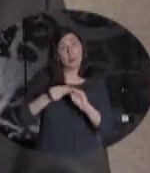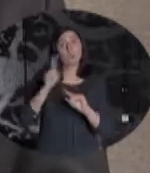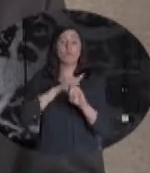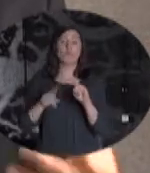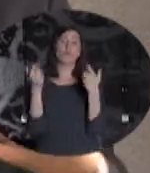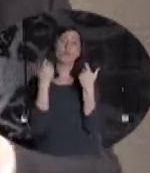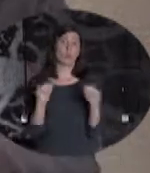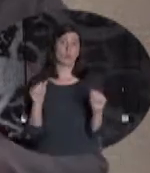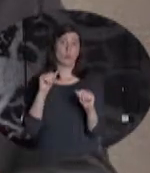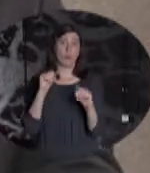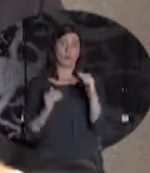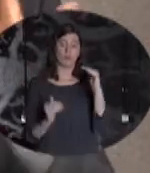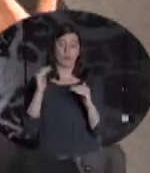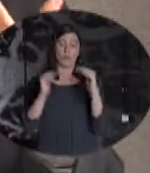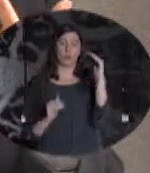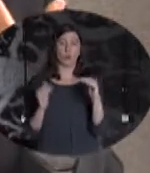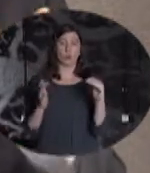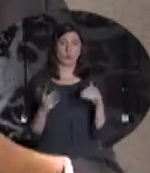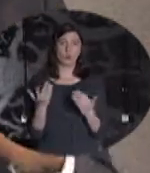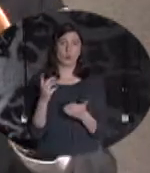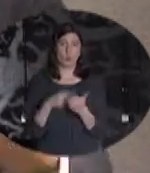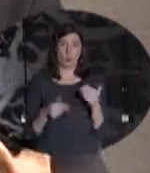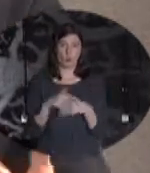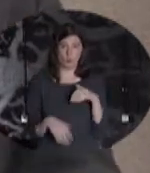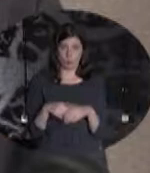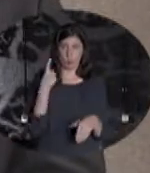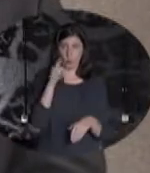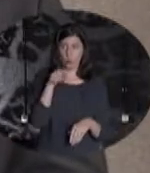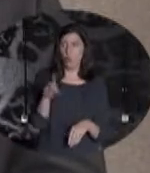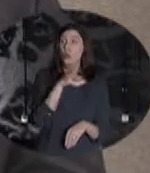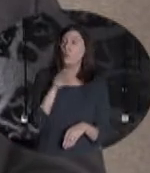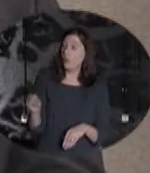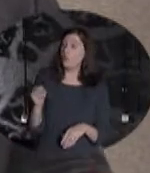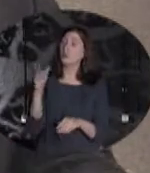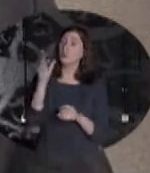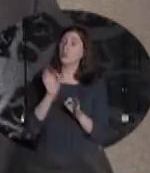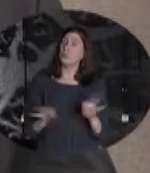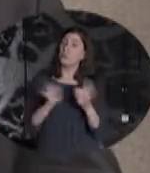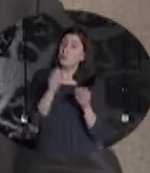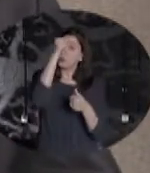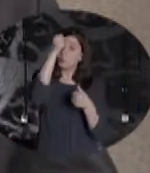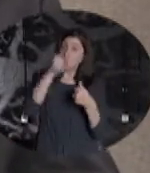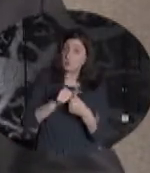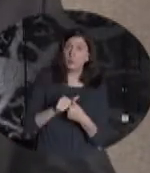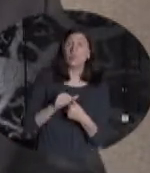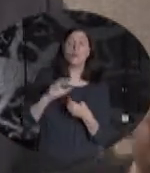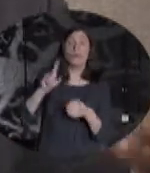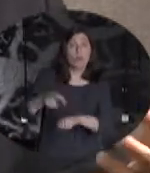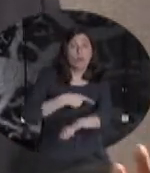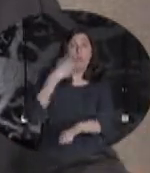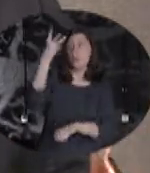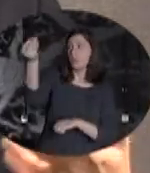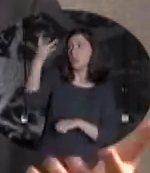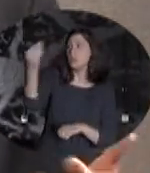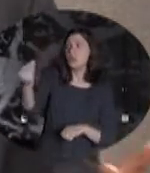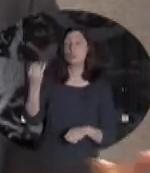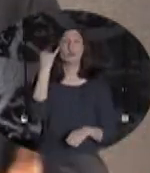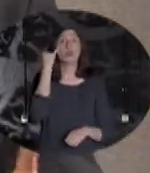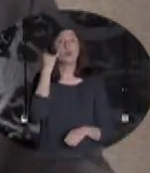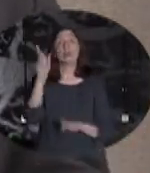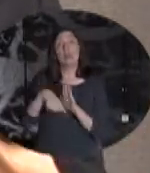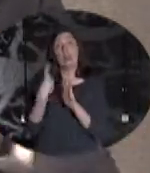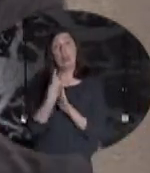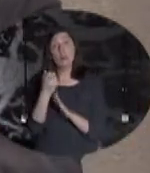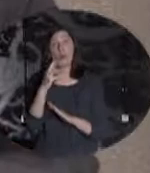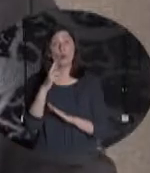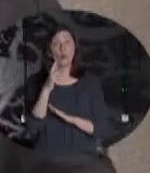levels out and seeing where you feel most comfortable. And also depending on how long you're going to be outside. It's one thing to be outside for an hour. It's another thing if you're going to be outside for all day, you may need